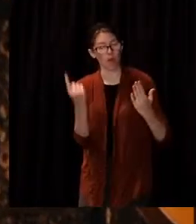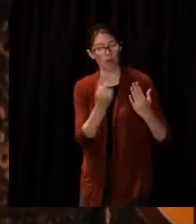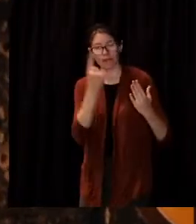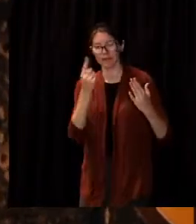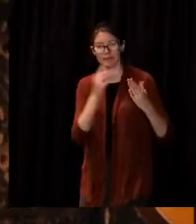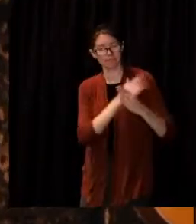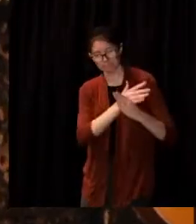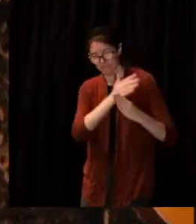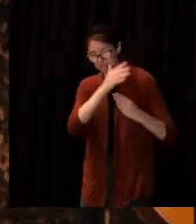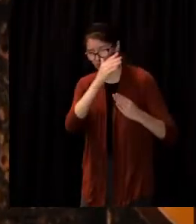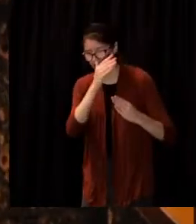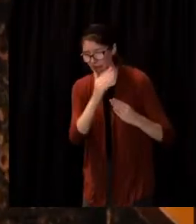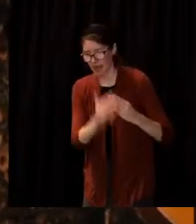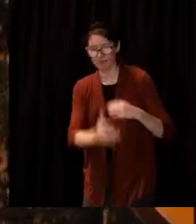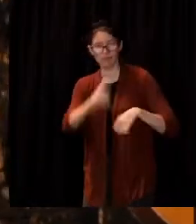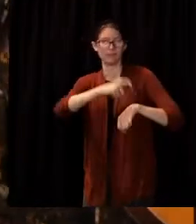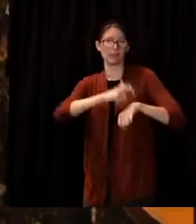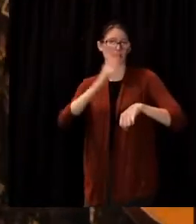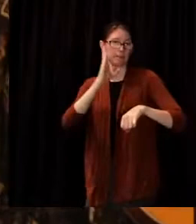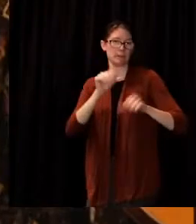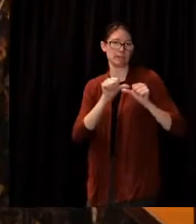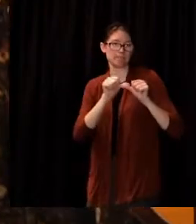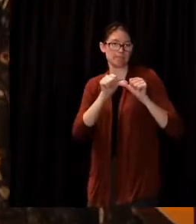end of the age.